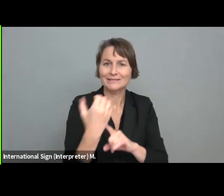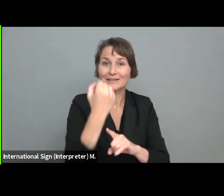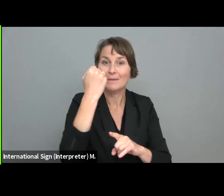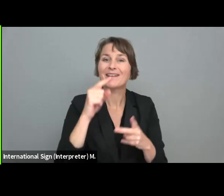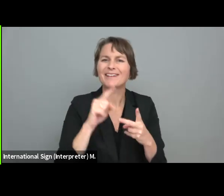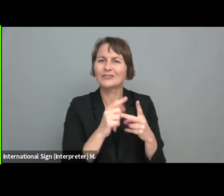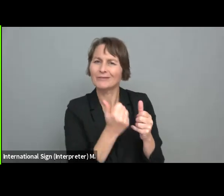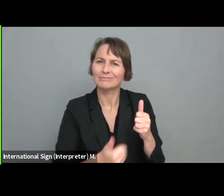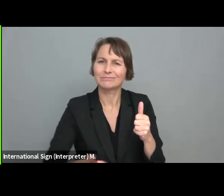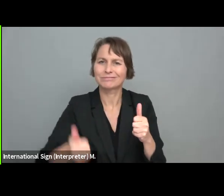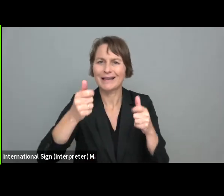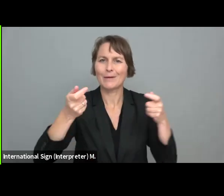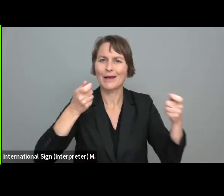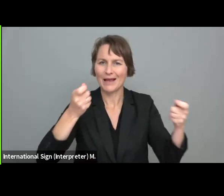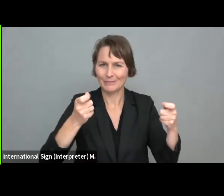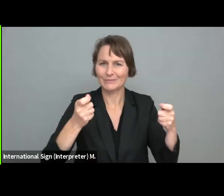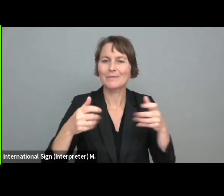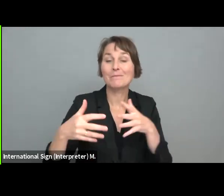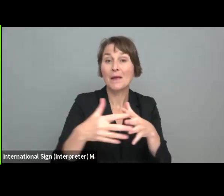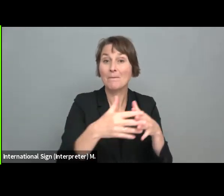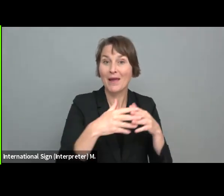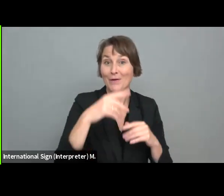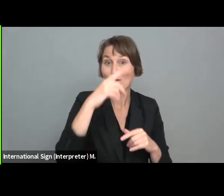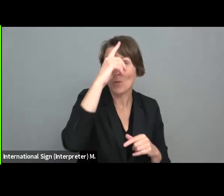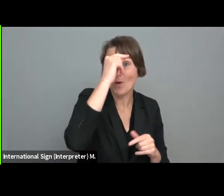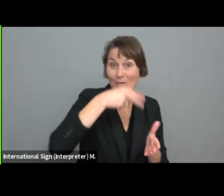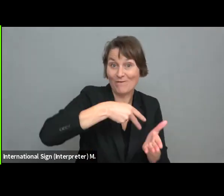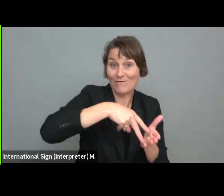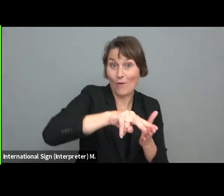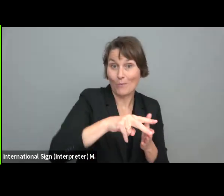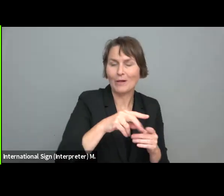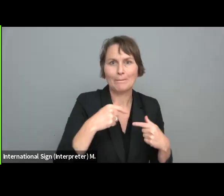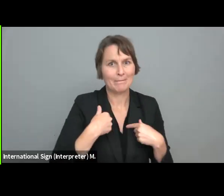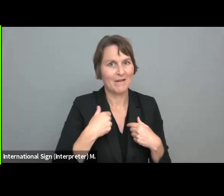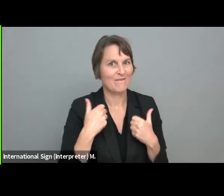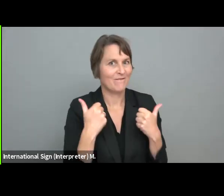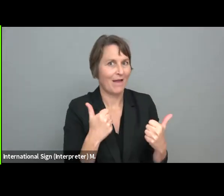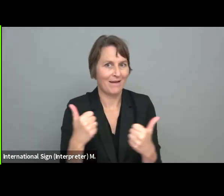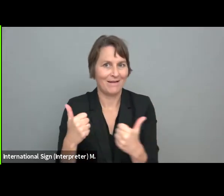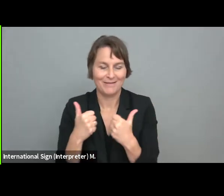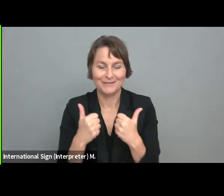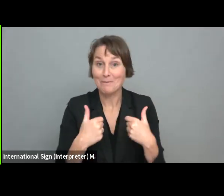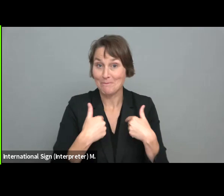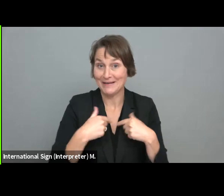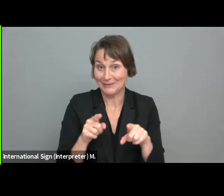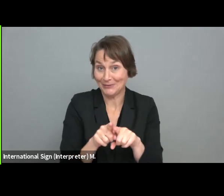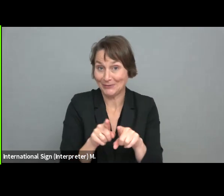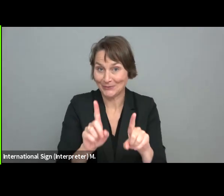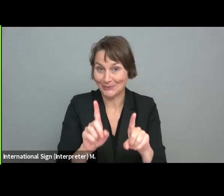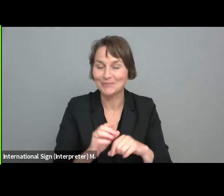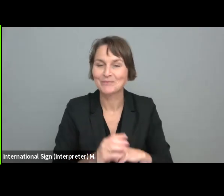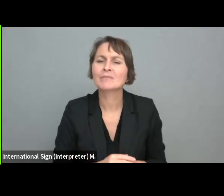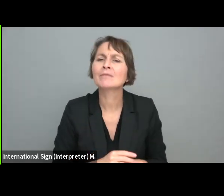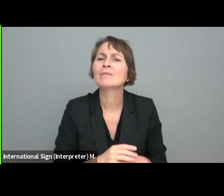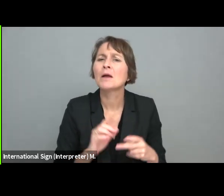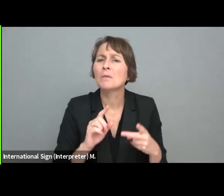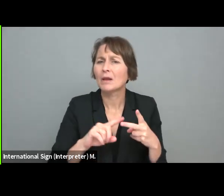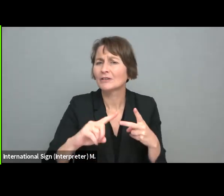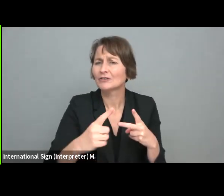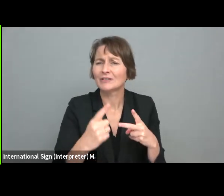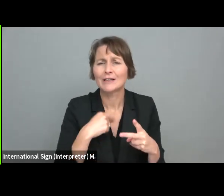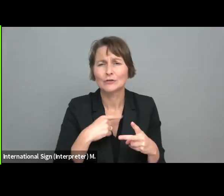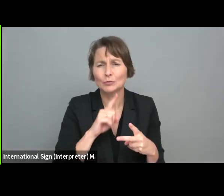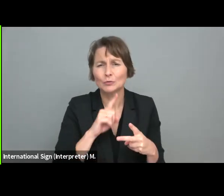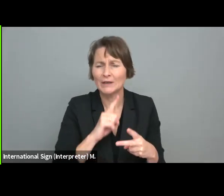team. She's a fan favorite. I'm a fan myself. And in addition to this, she's one of the team's most technical